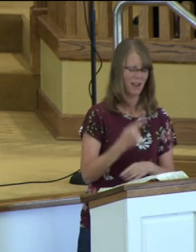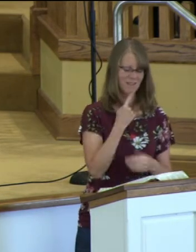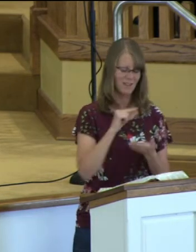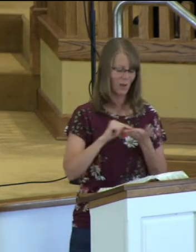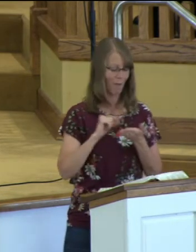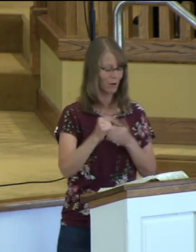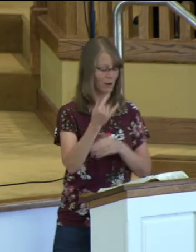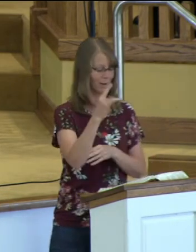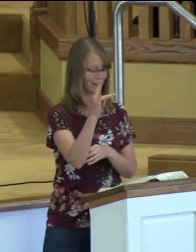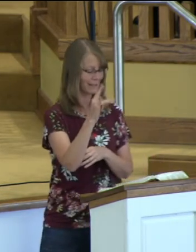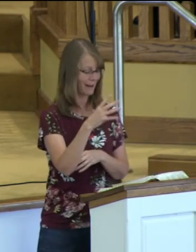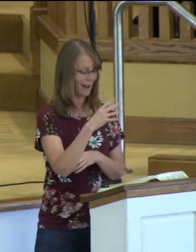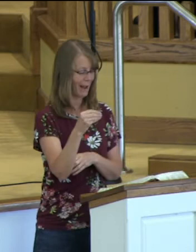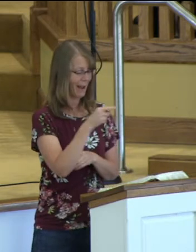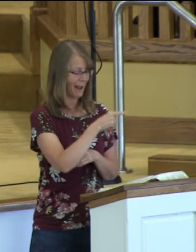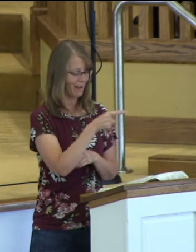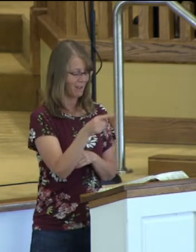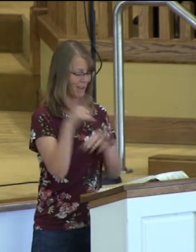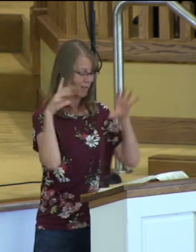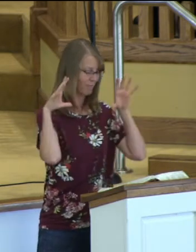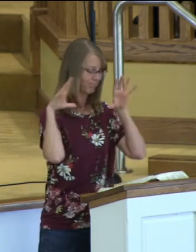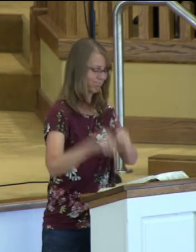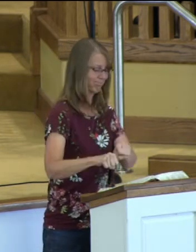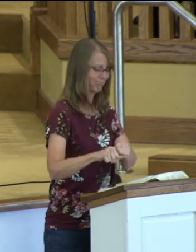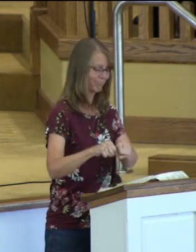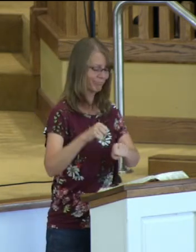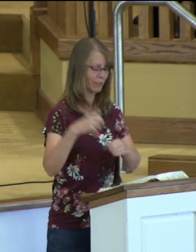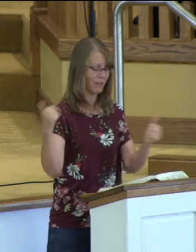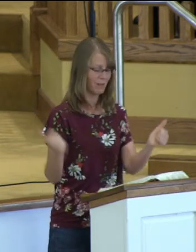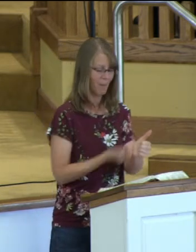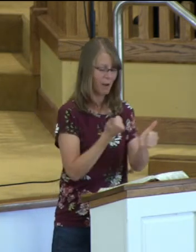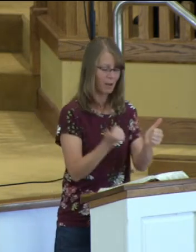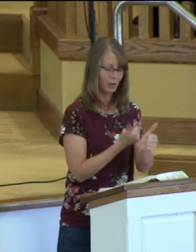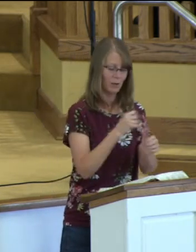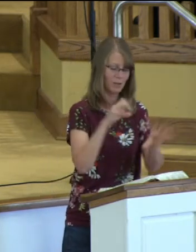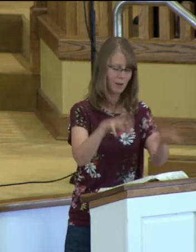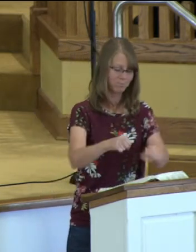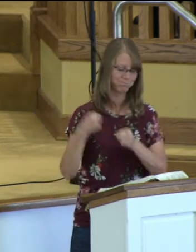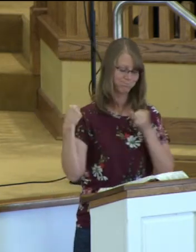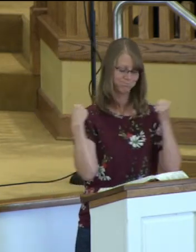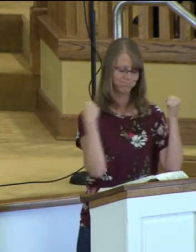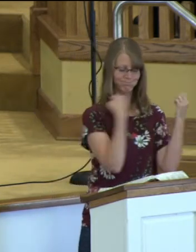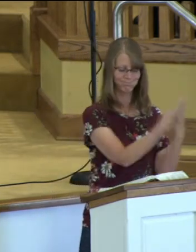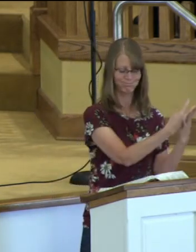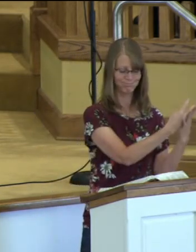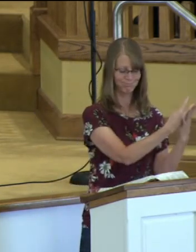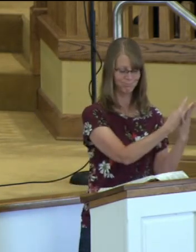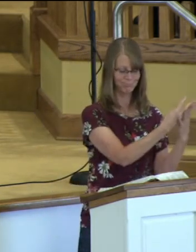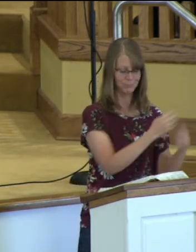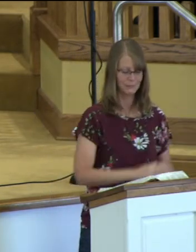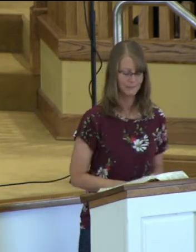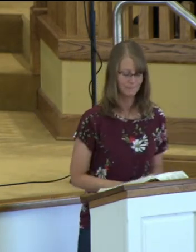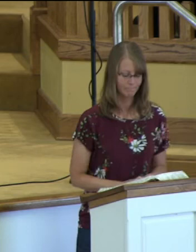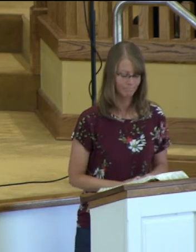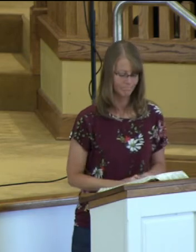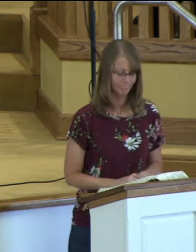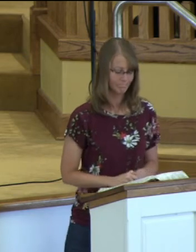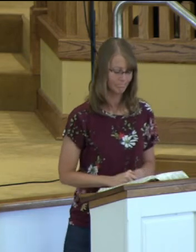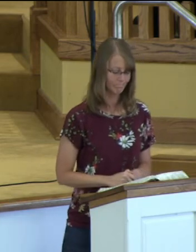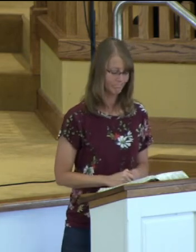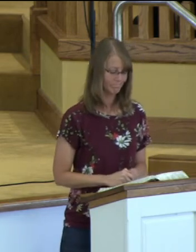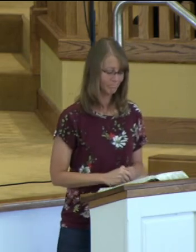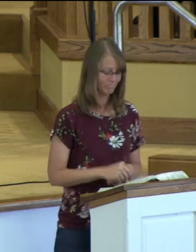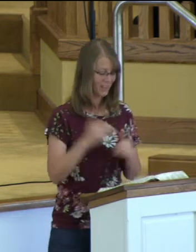18, and they laid their hands on the apostles and put them in the common prison.